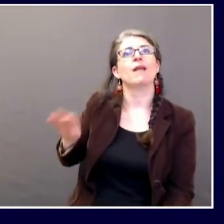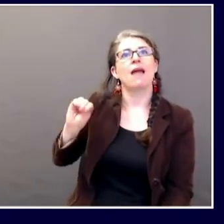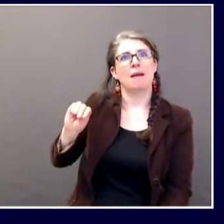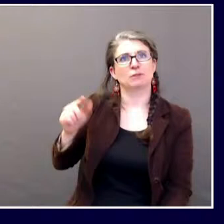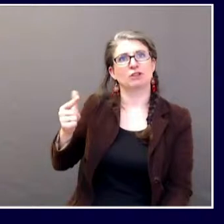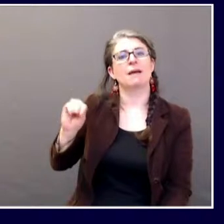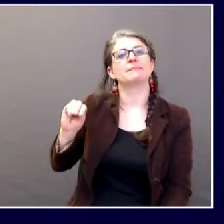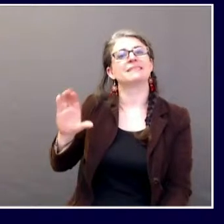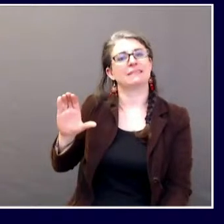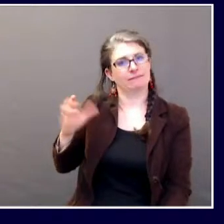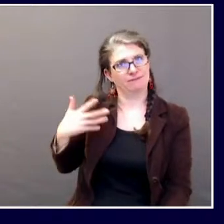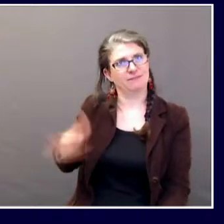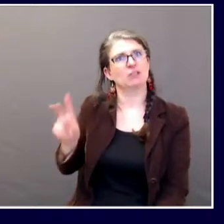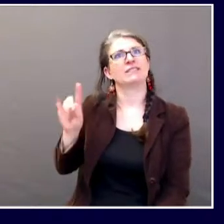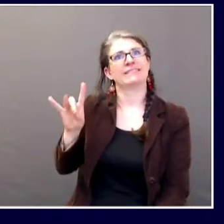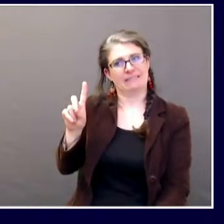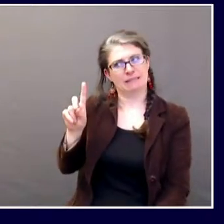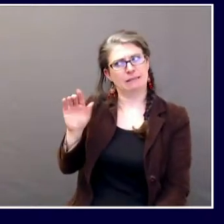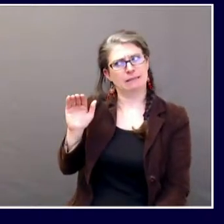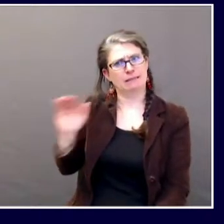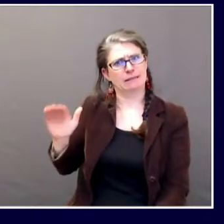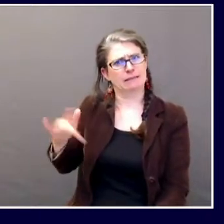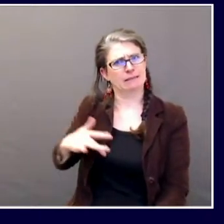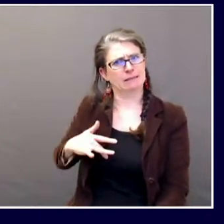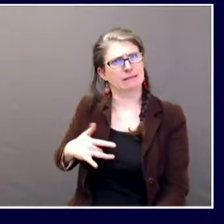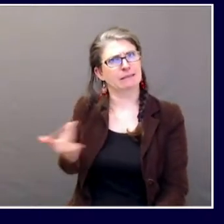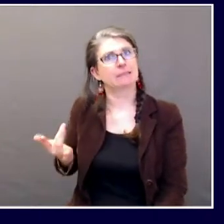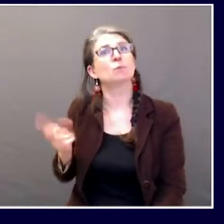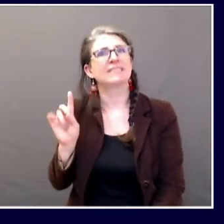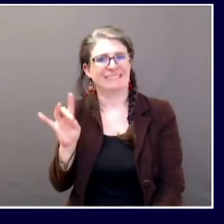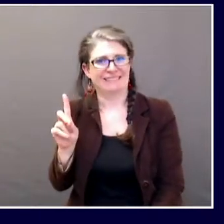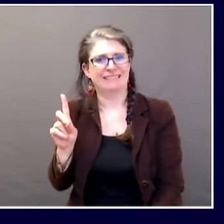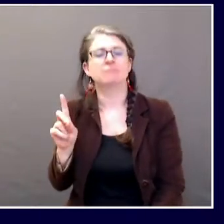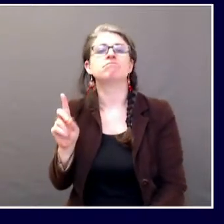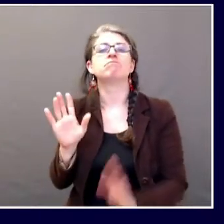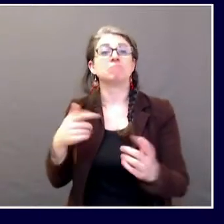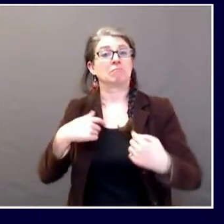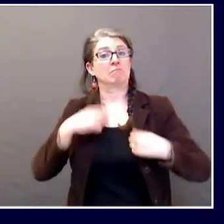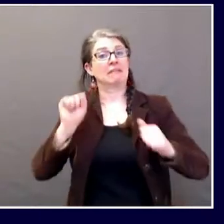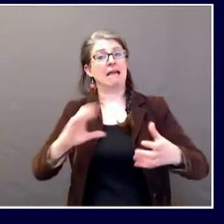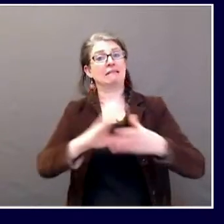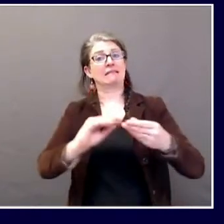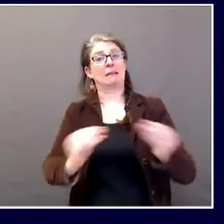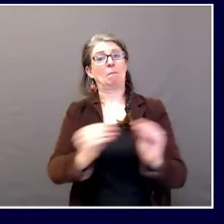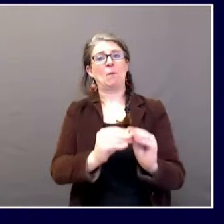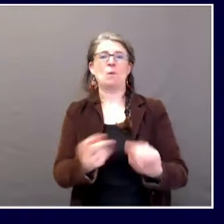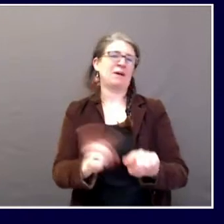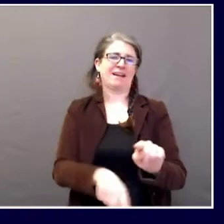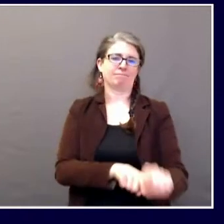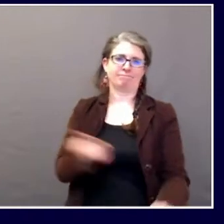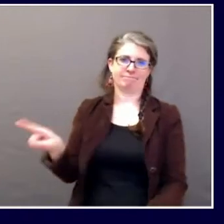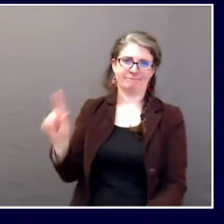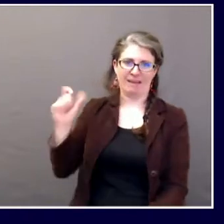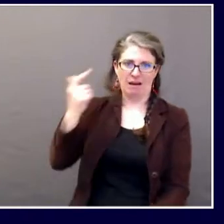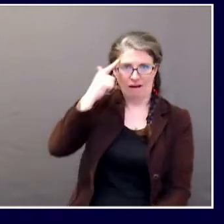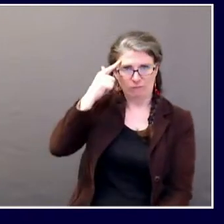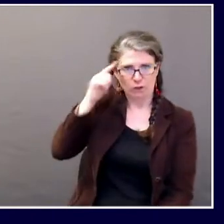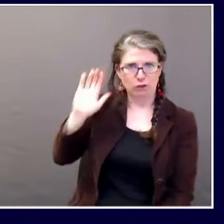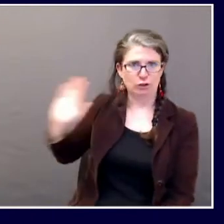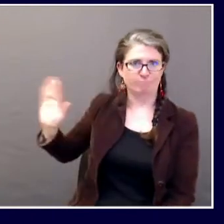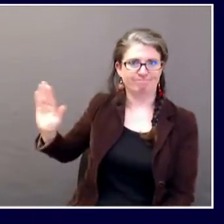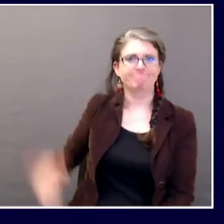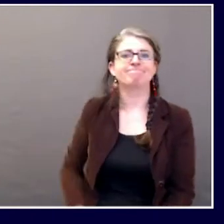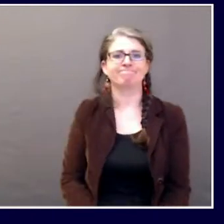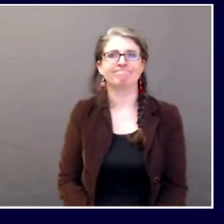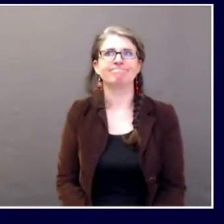as well. Do you mean in the sense, just so that I am clear on it, that like that practice may not have been seen as